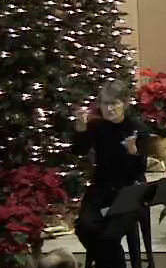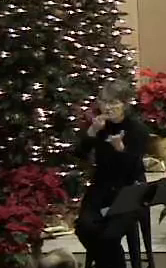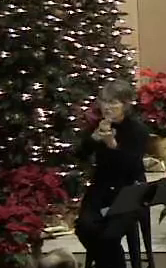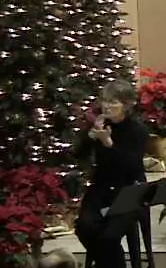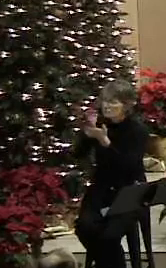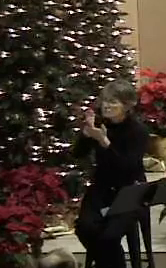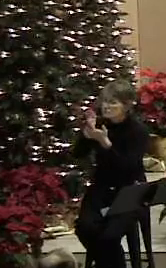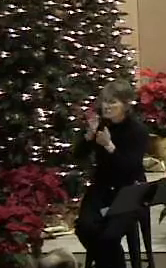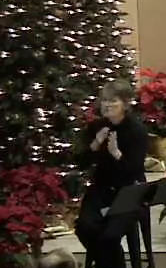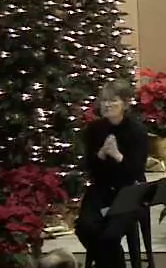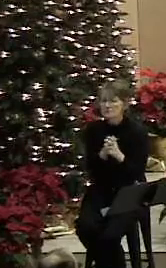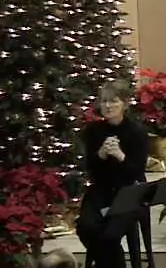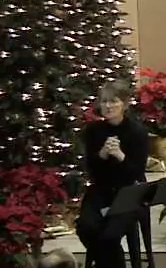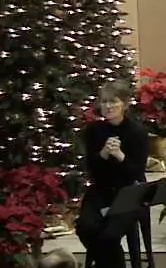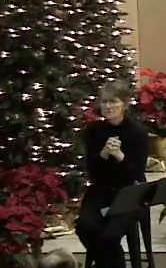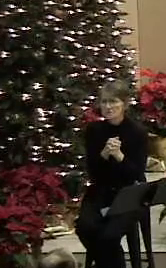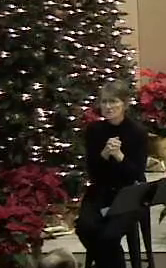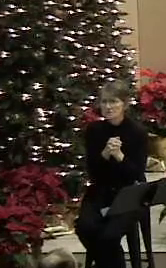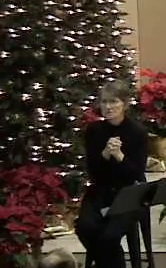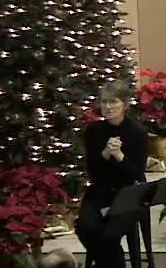faith.